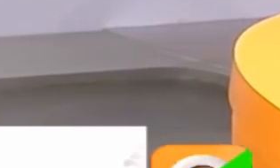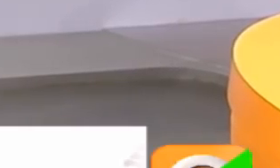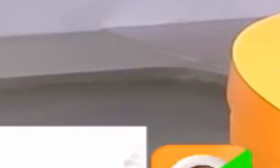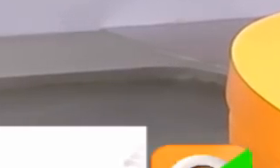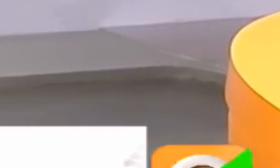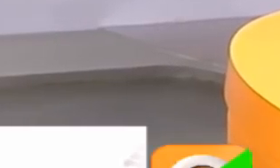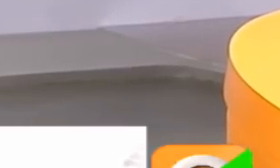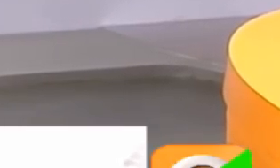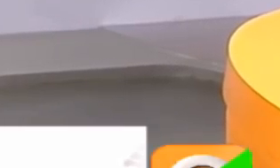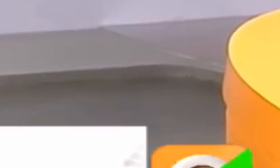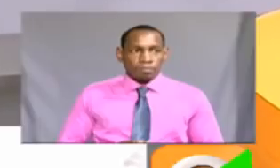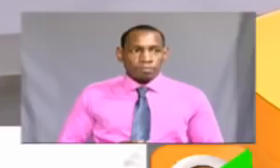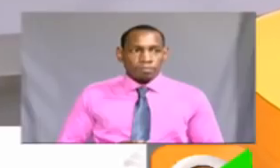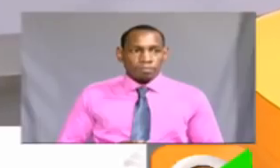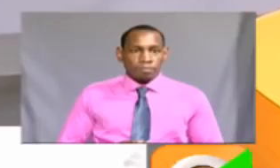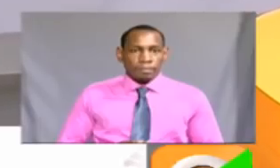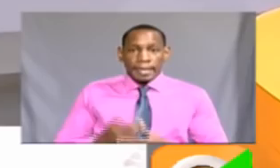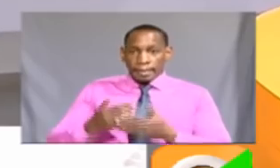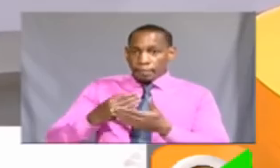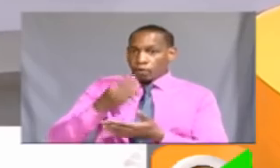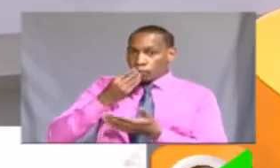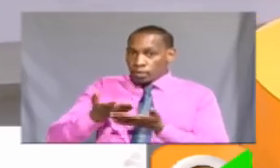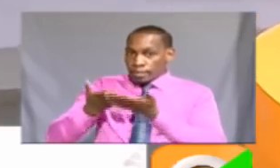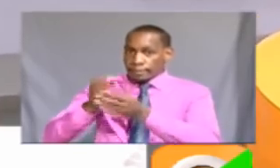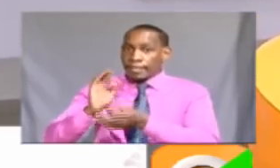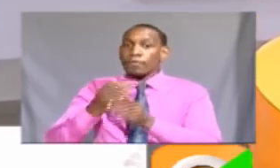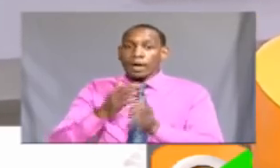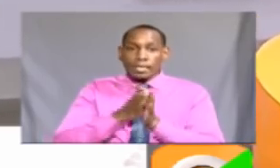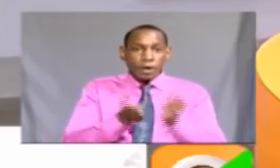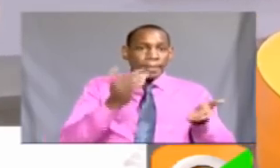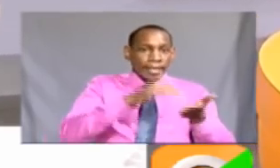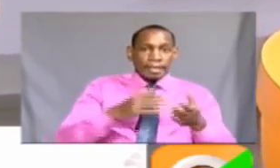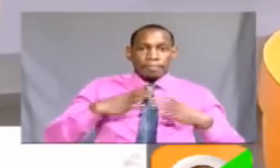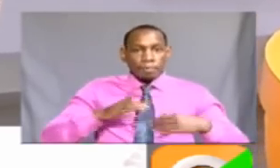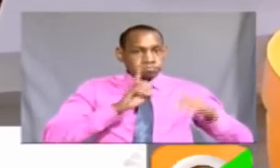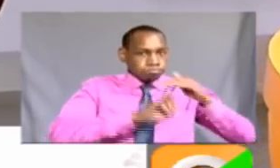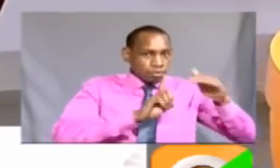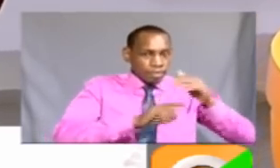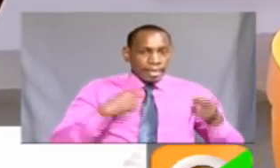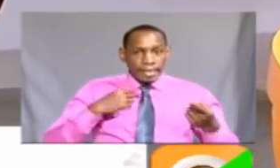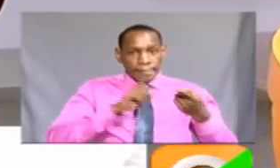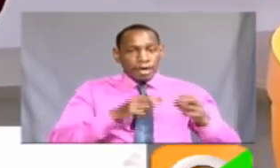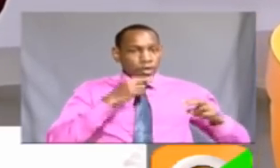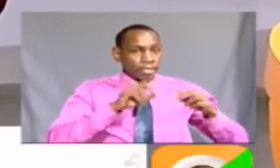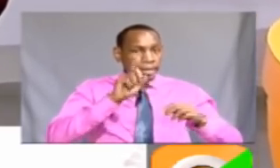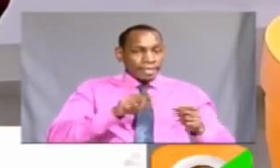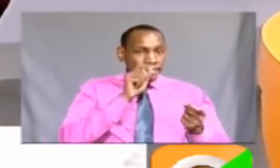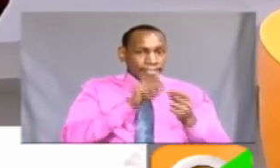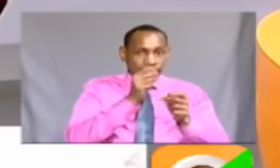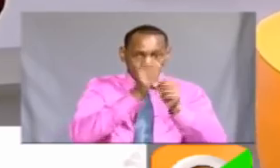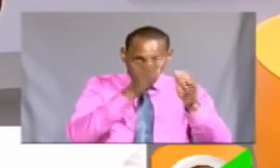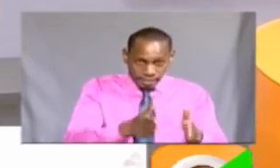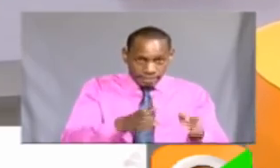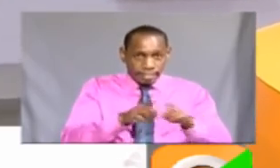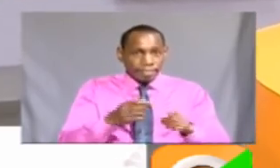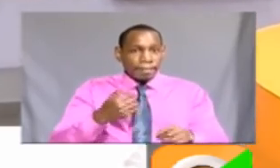start doing takeaway service. So if they want to reopen and have patrons, number one, they must test their staff and make